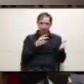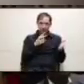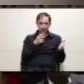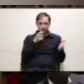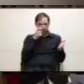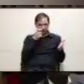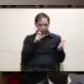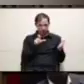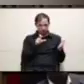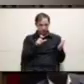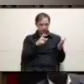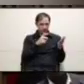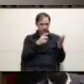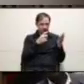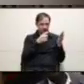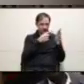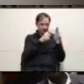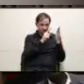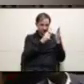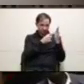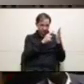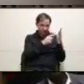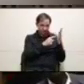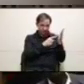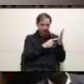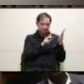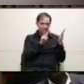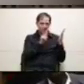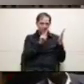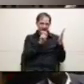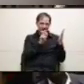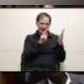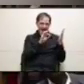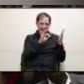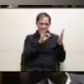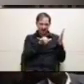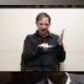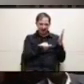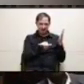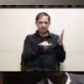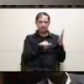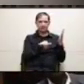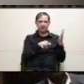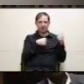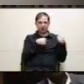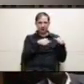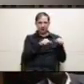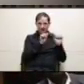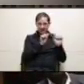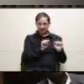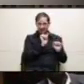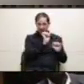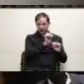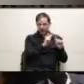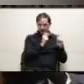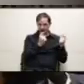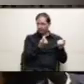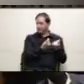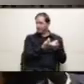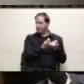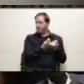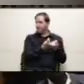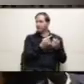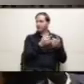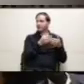plus in the province as the chairperson ordered a team. Immediately after